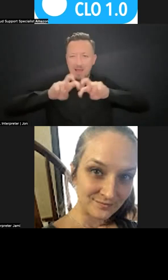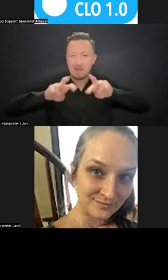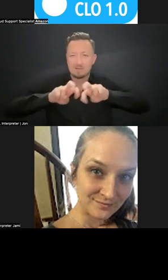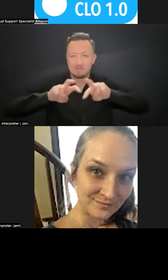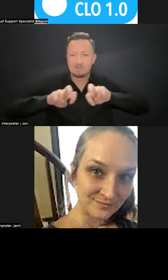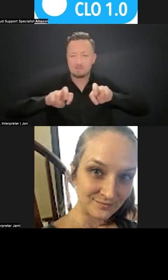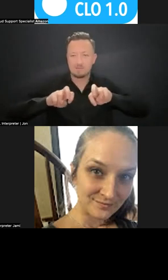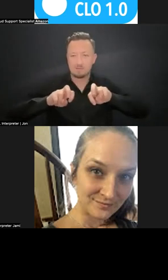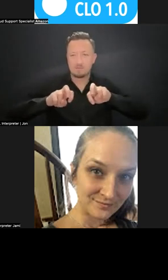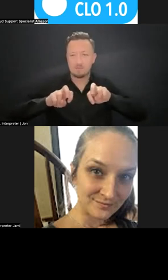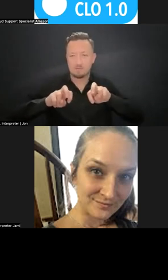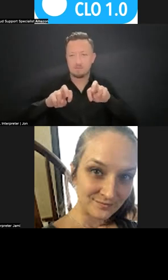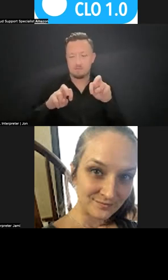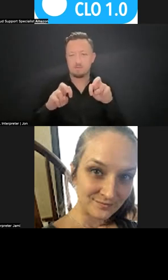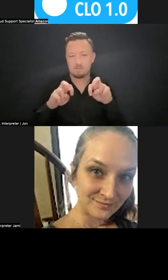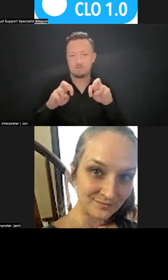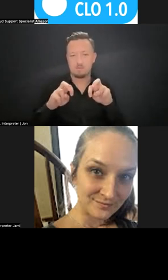We want to analyze that